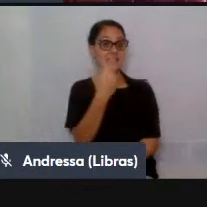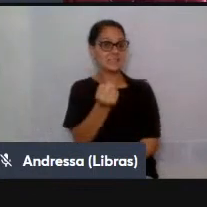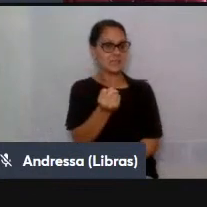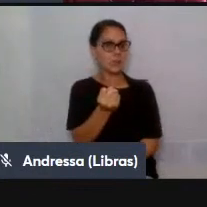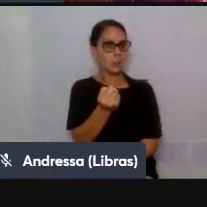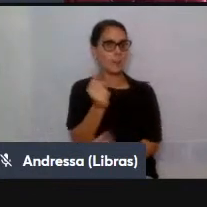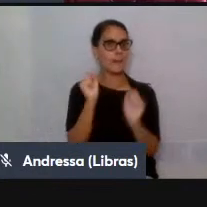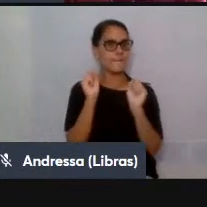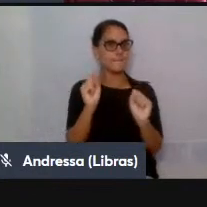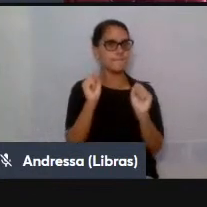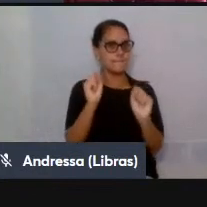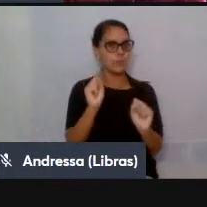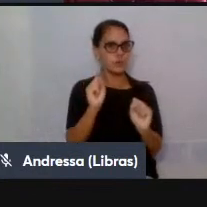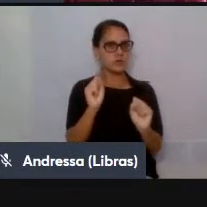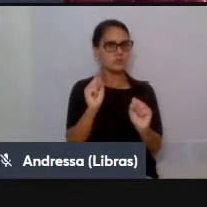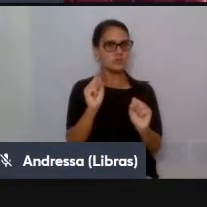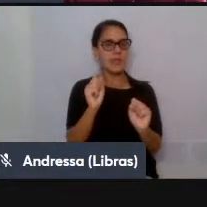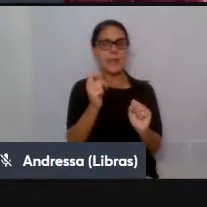sem ficar